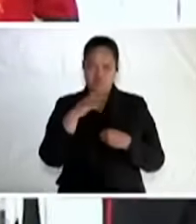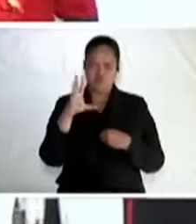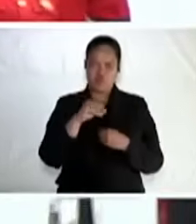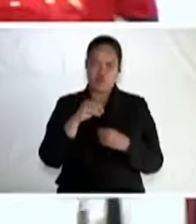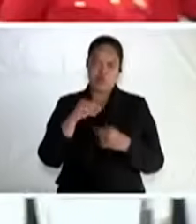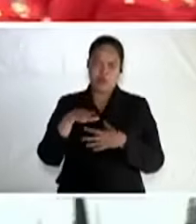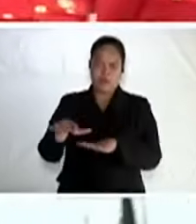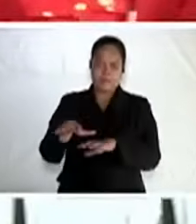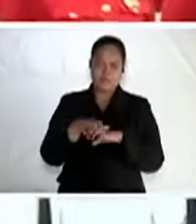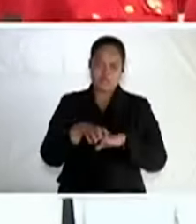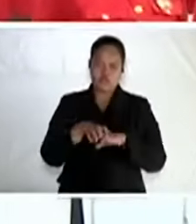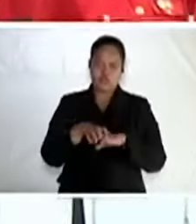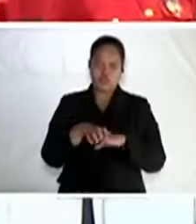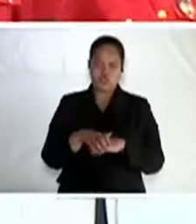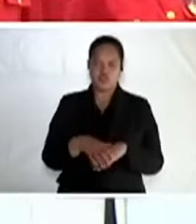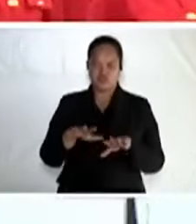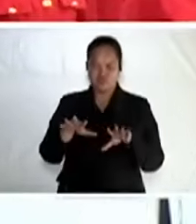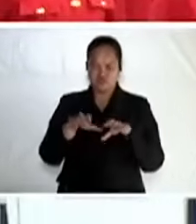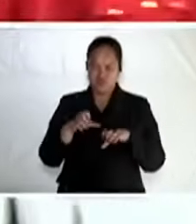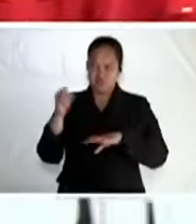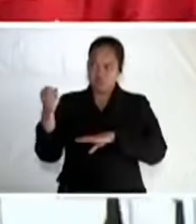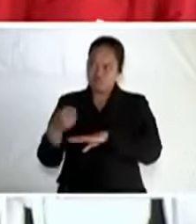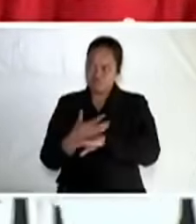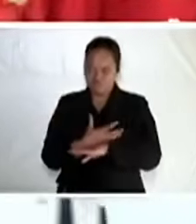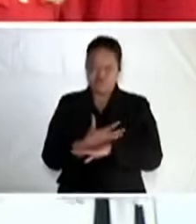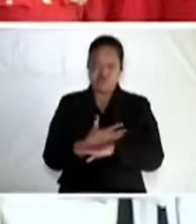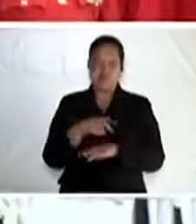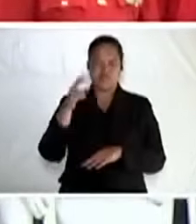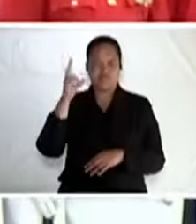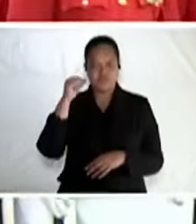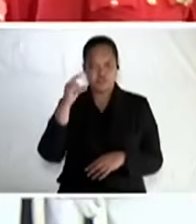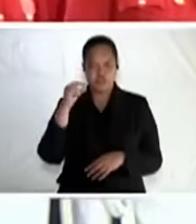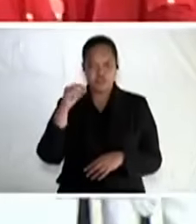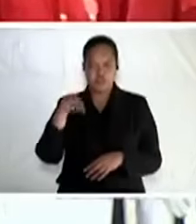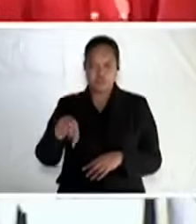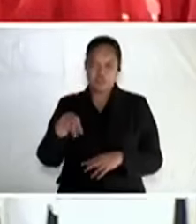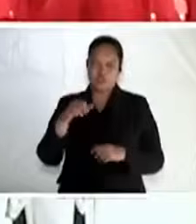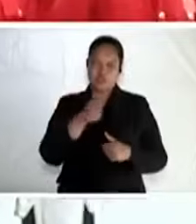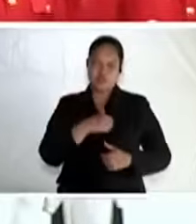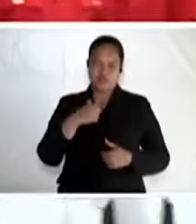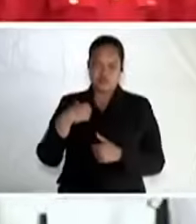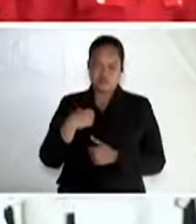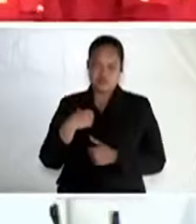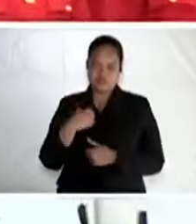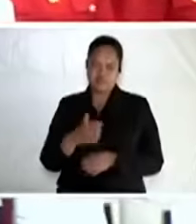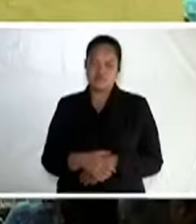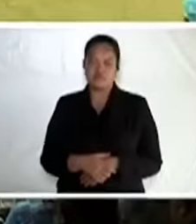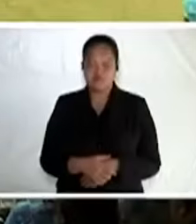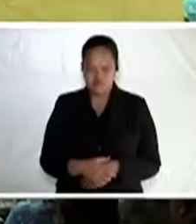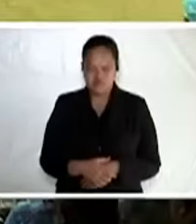passed down by the monarch to the Fijian Republic of Fiji military force.